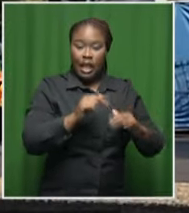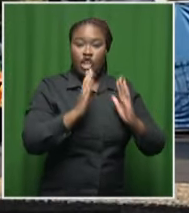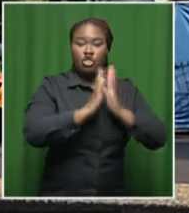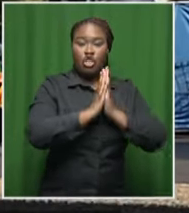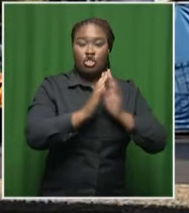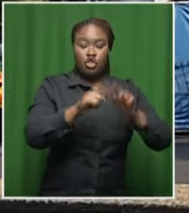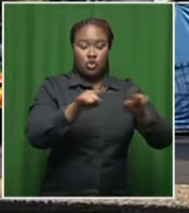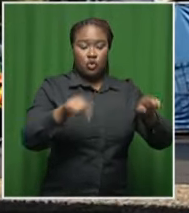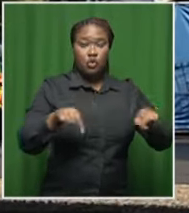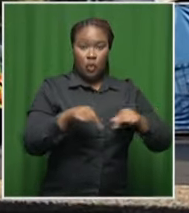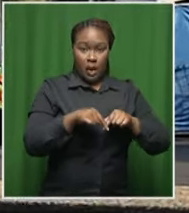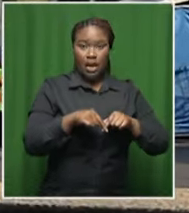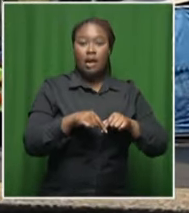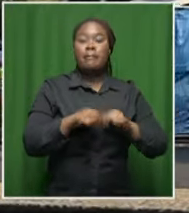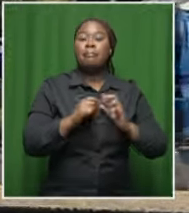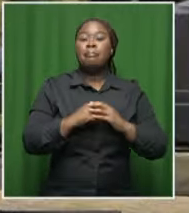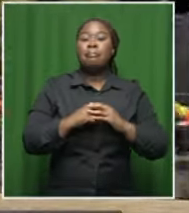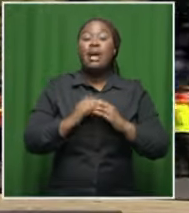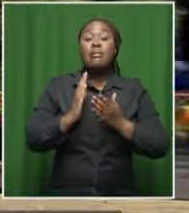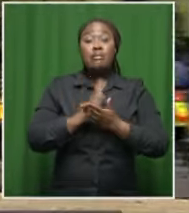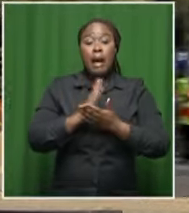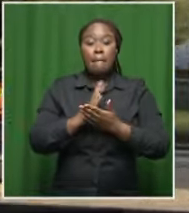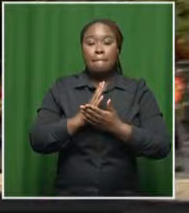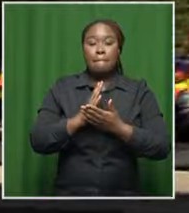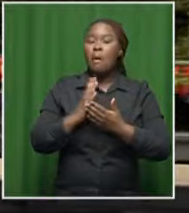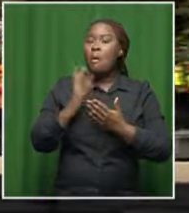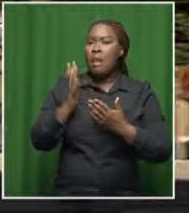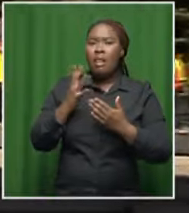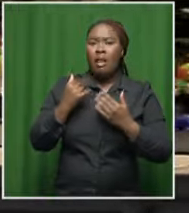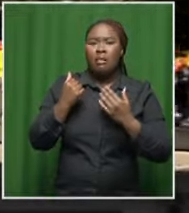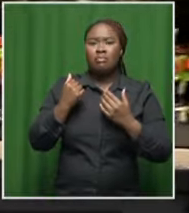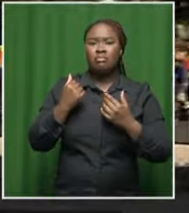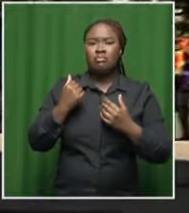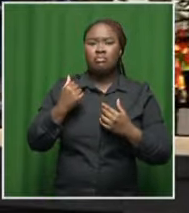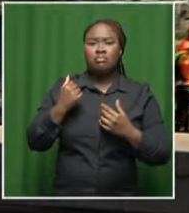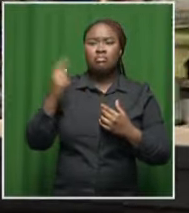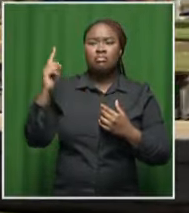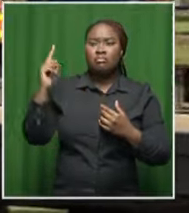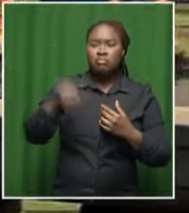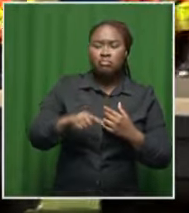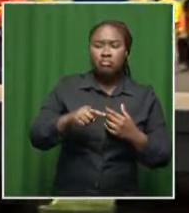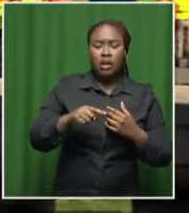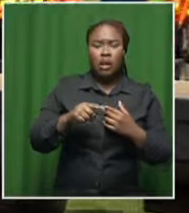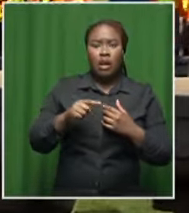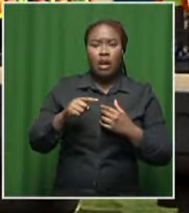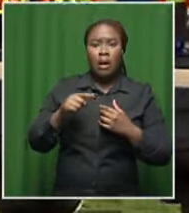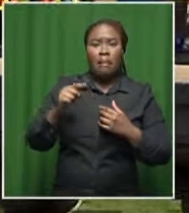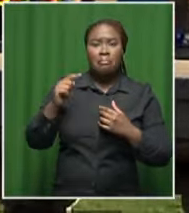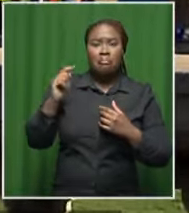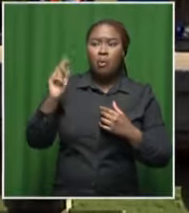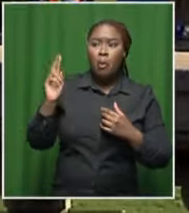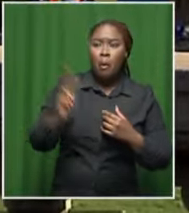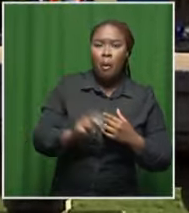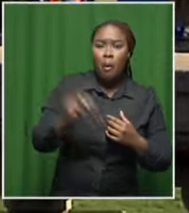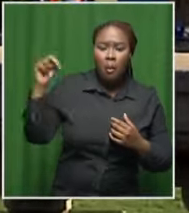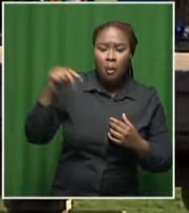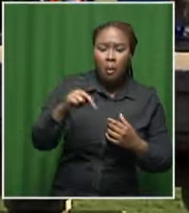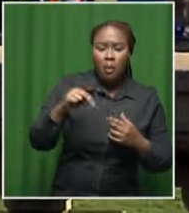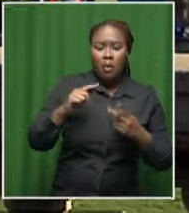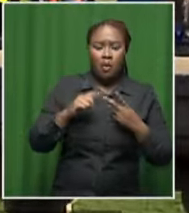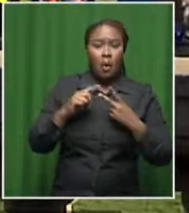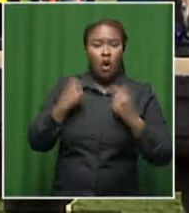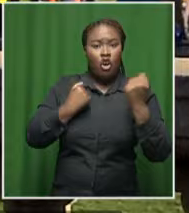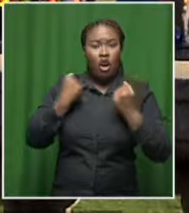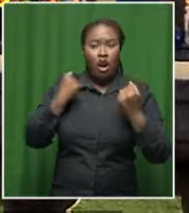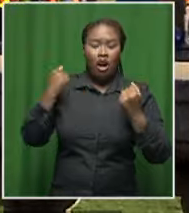be split in different points. Some will be making their own way here personally, and others will obviously be bussed in. But what I thought was quite interesting was you can